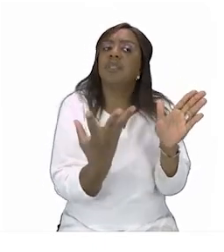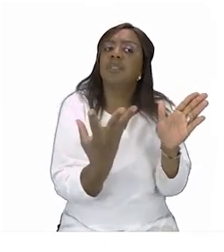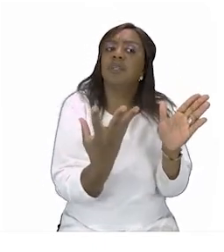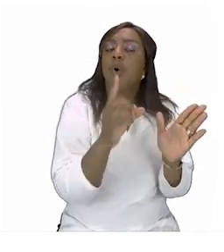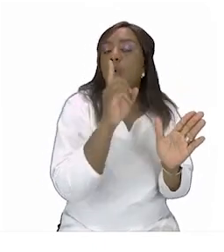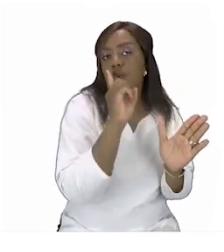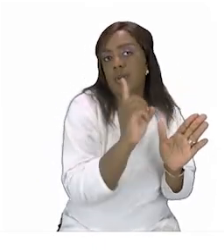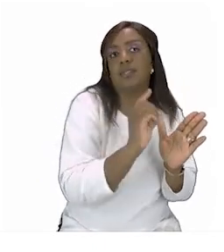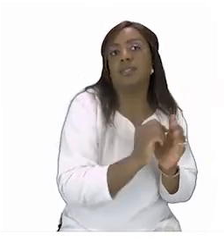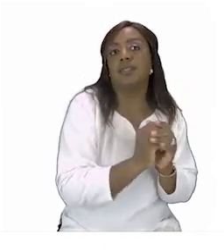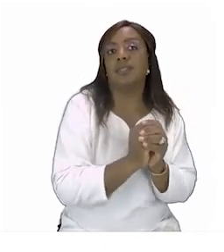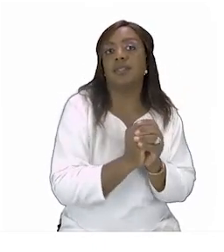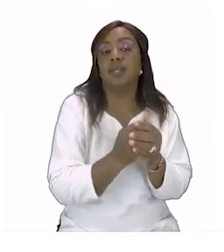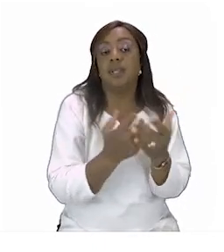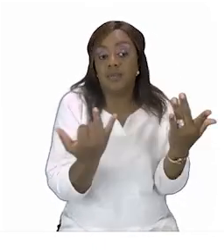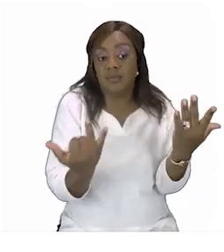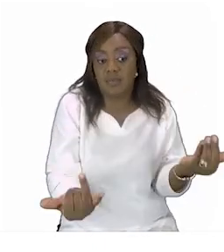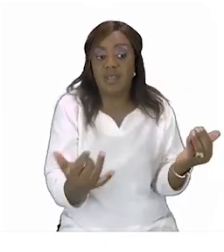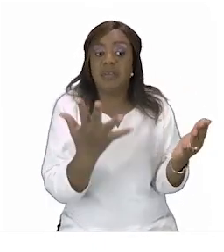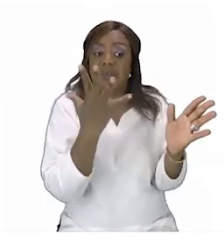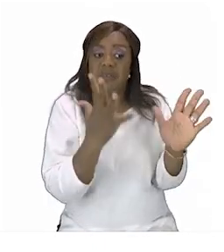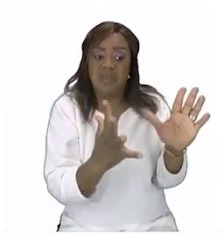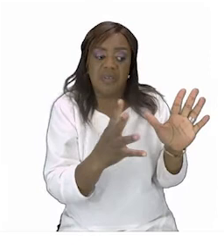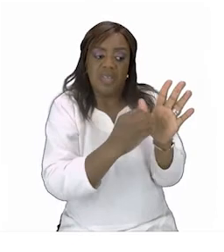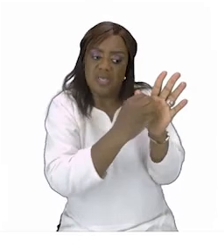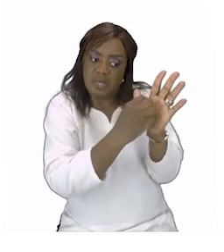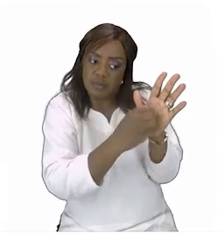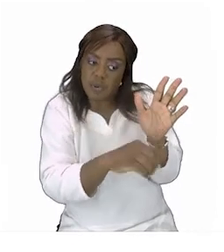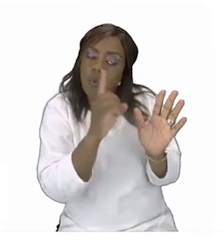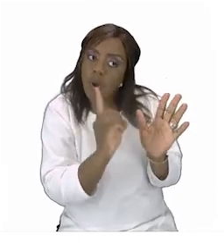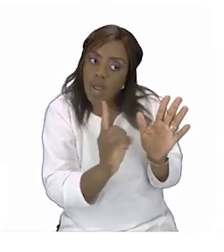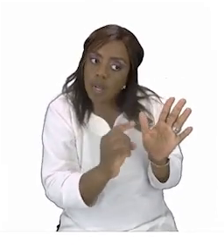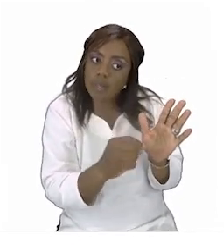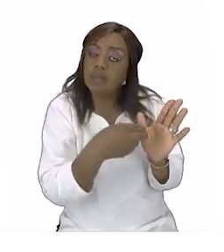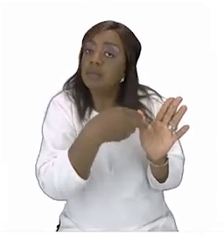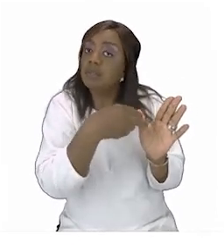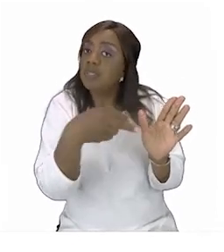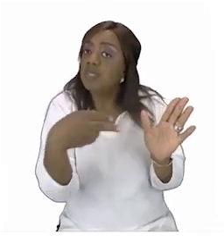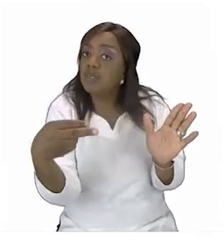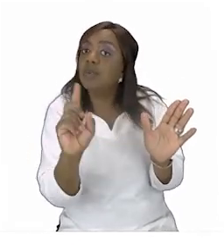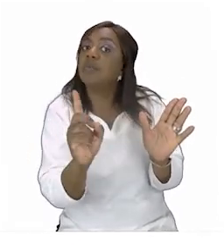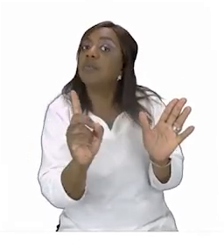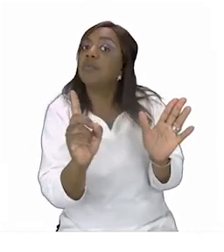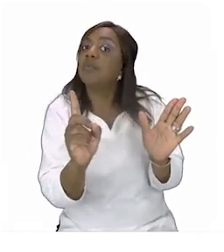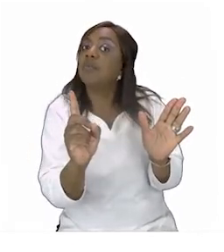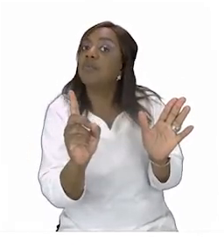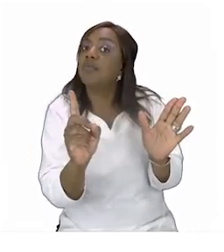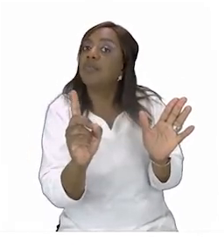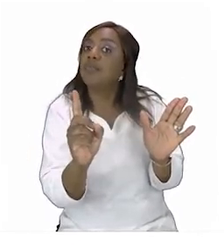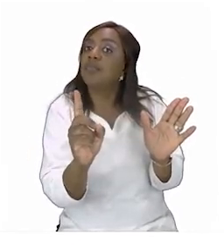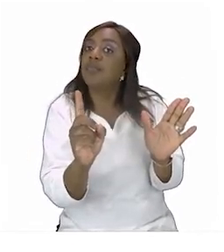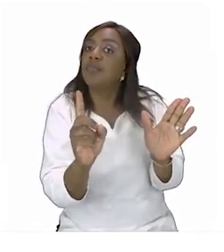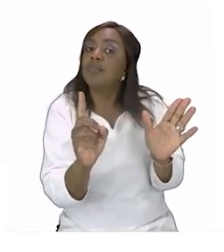1. So it is 5 subtract 1. And then you are going to count